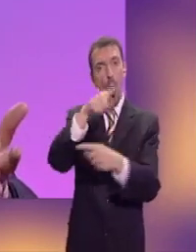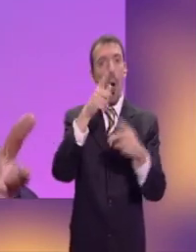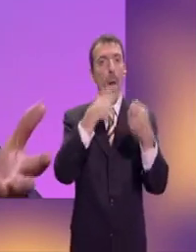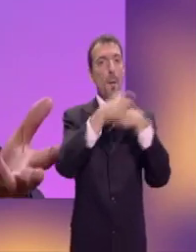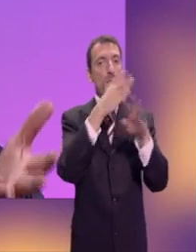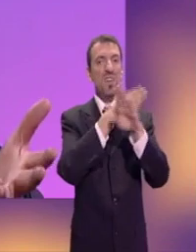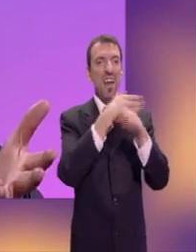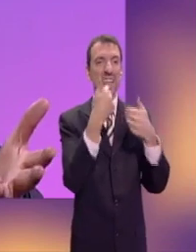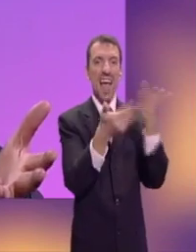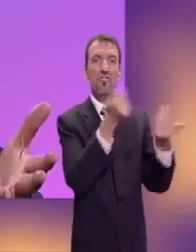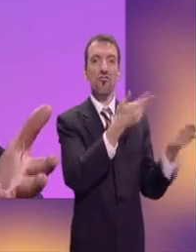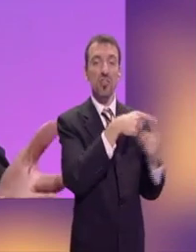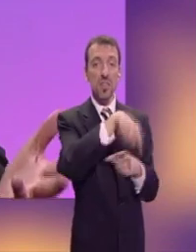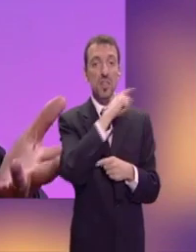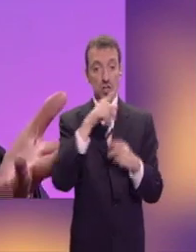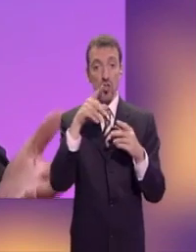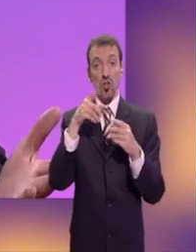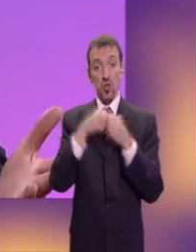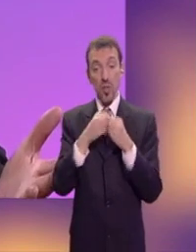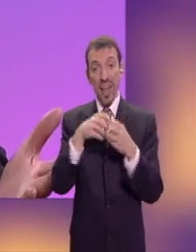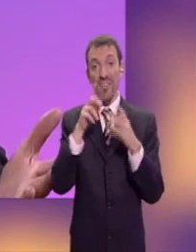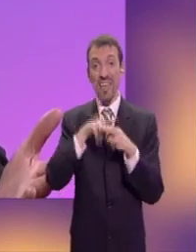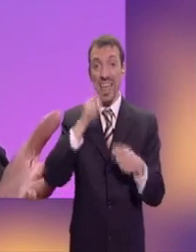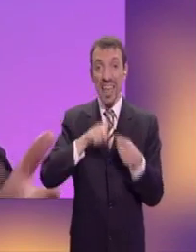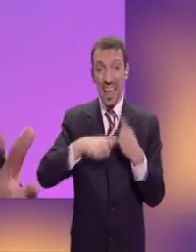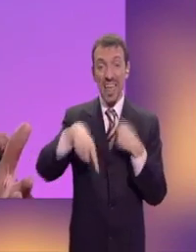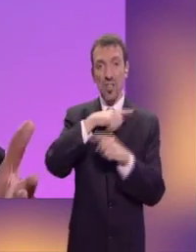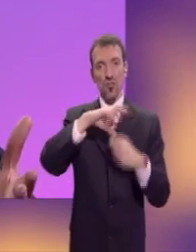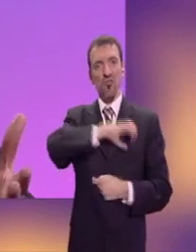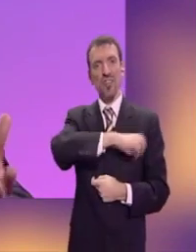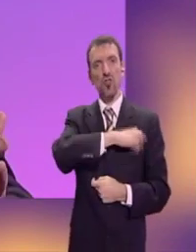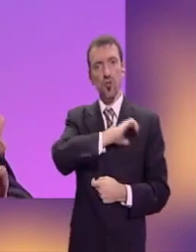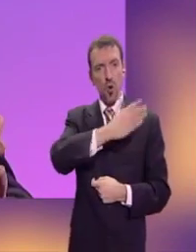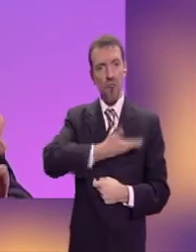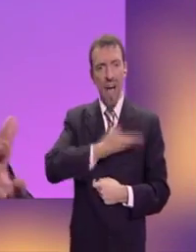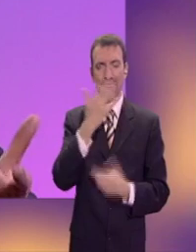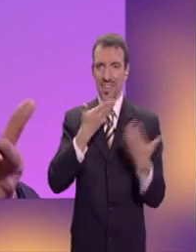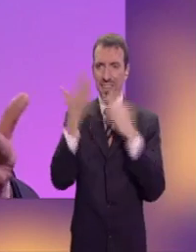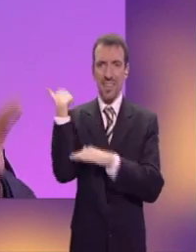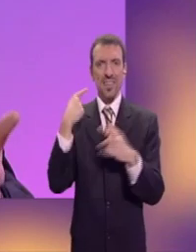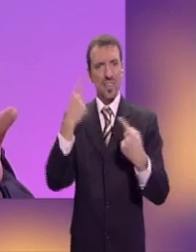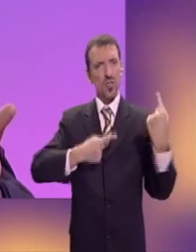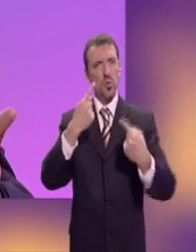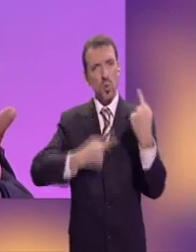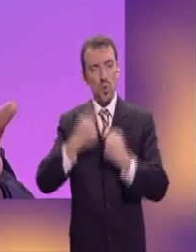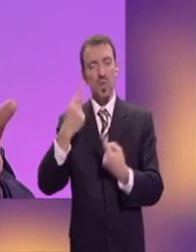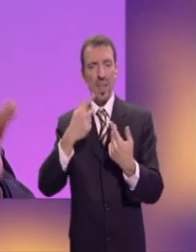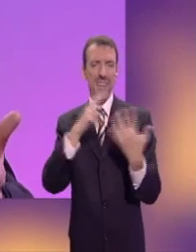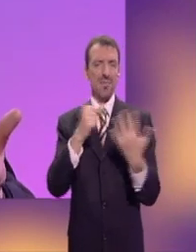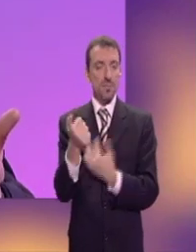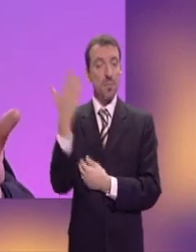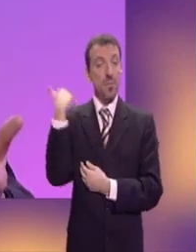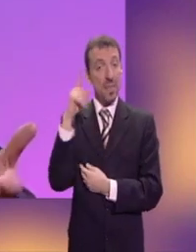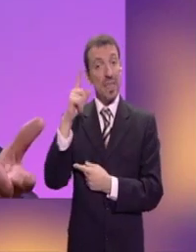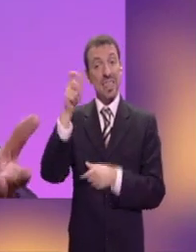off a means test, stop student fees, trade union rights like the 1906 Trade Disputes Act, have